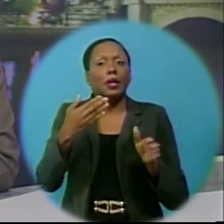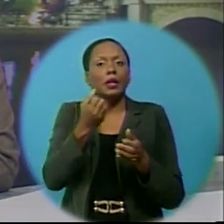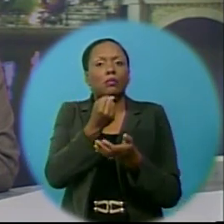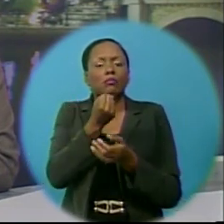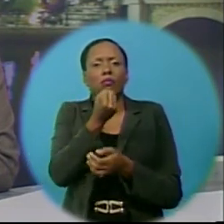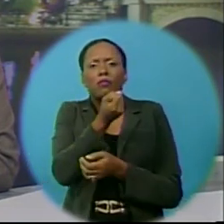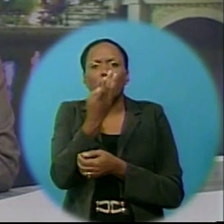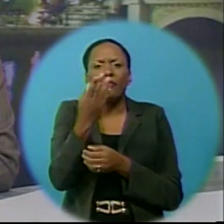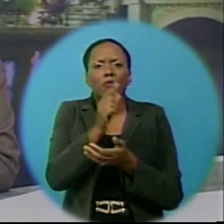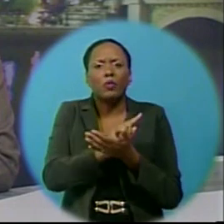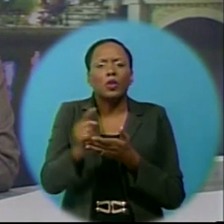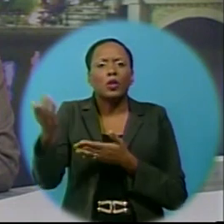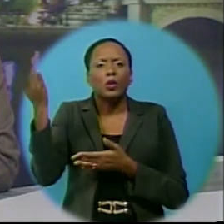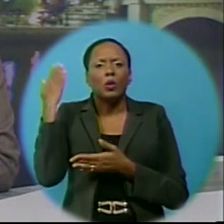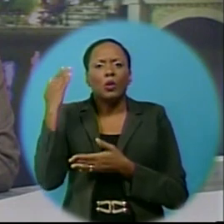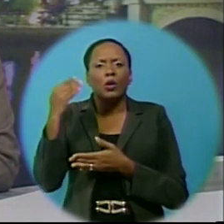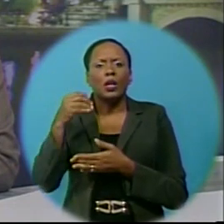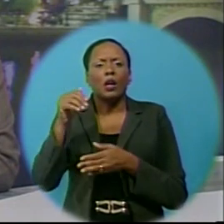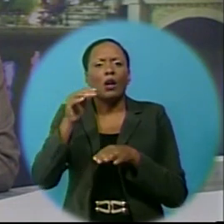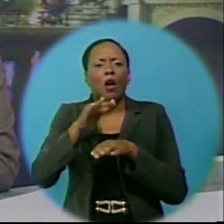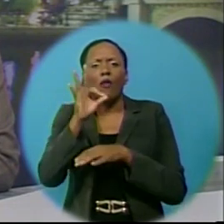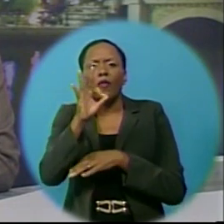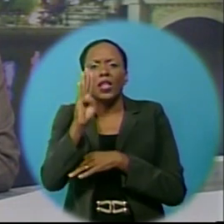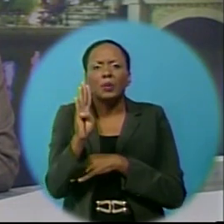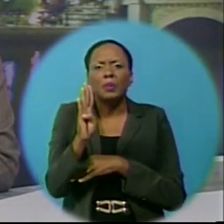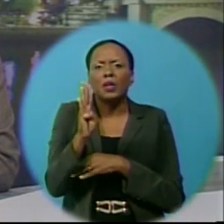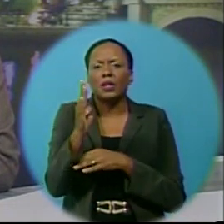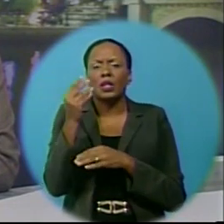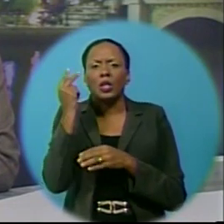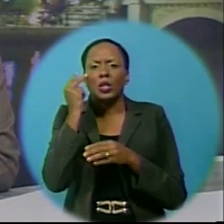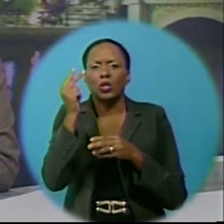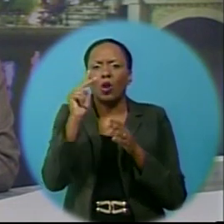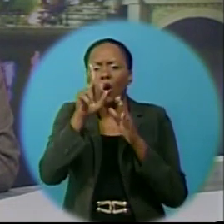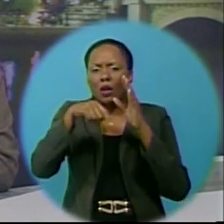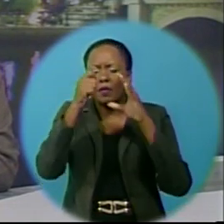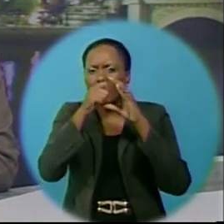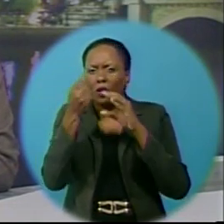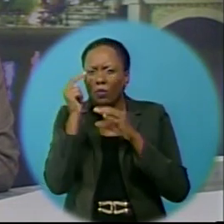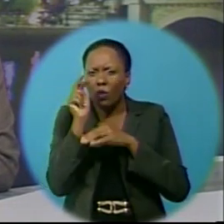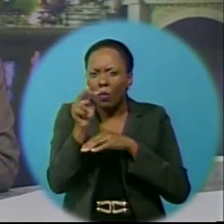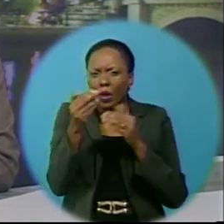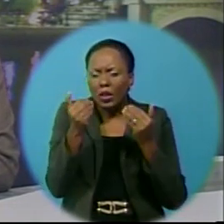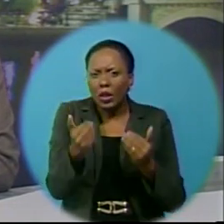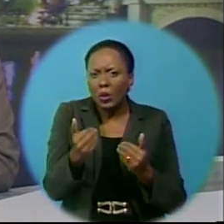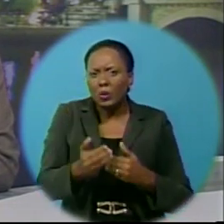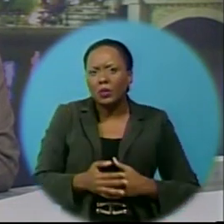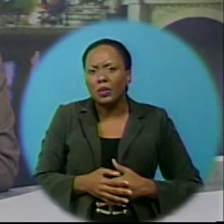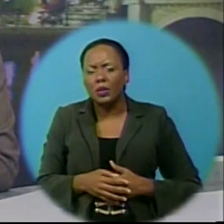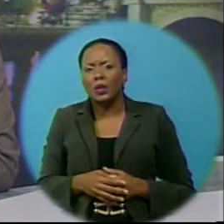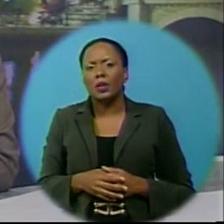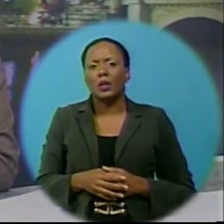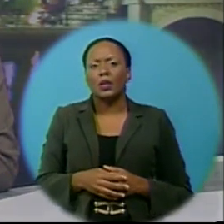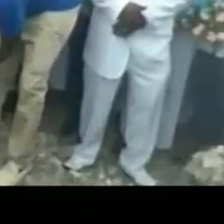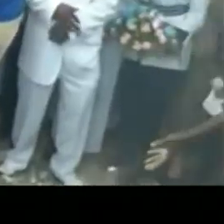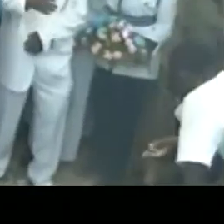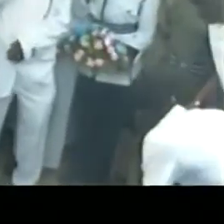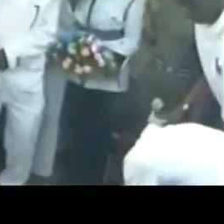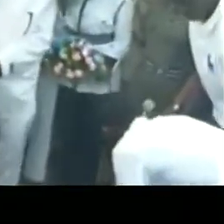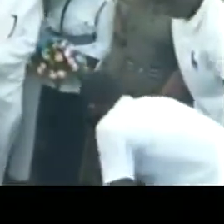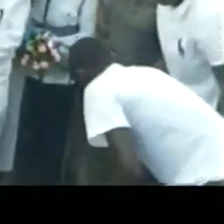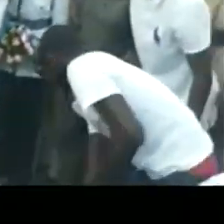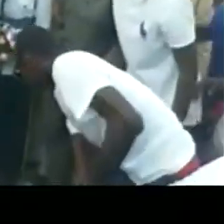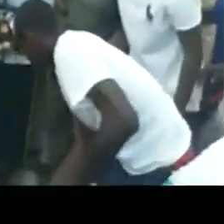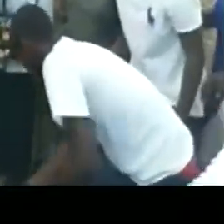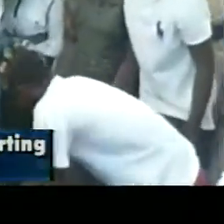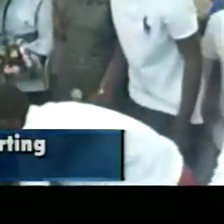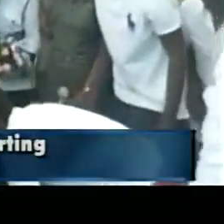the rounds on social media and has caught the attention of the police. Kent Jerson tells us what happened. CBC was